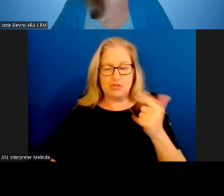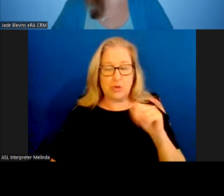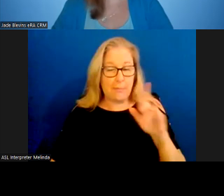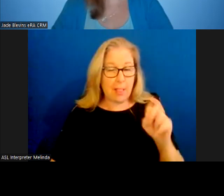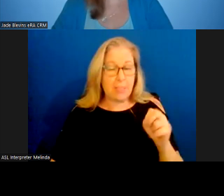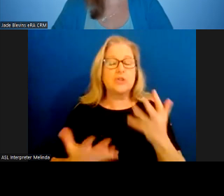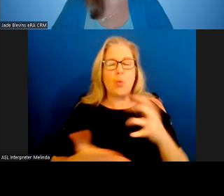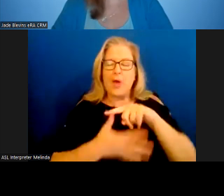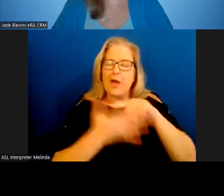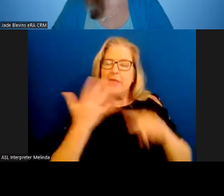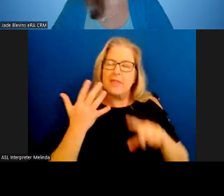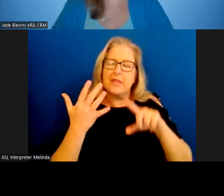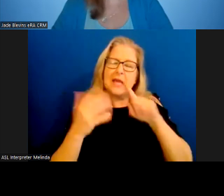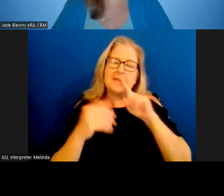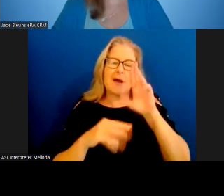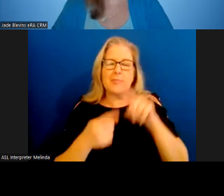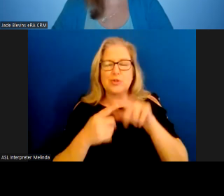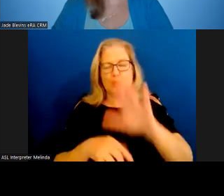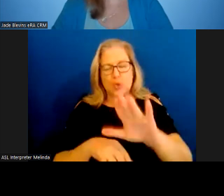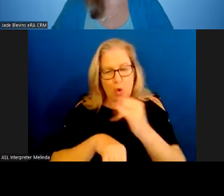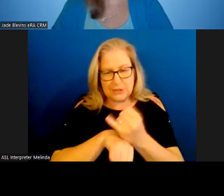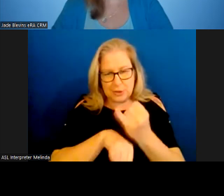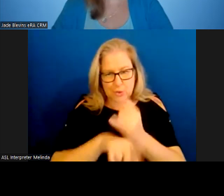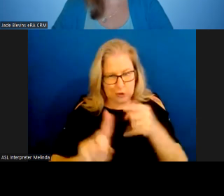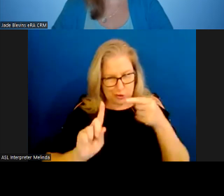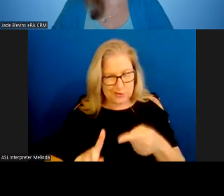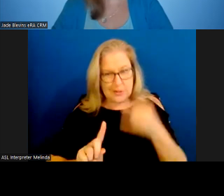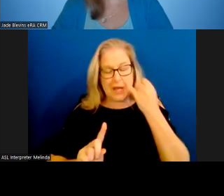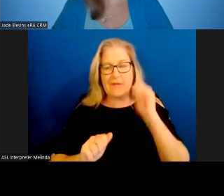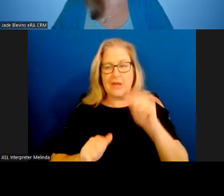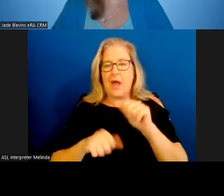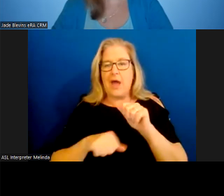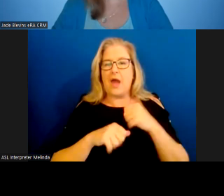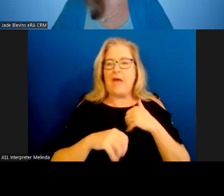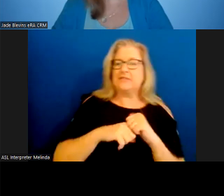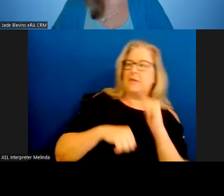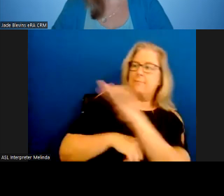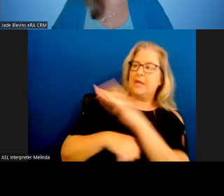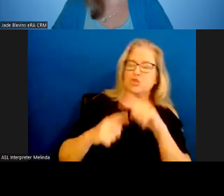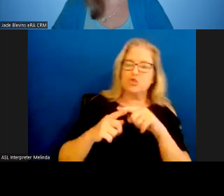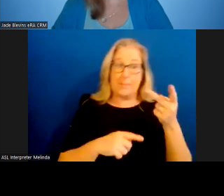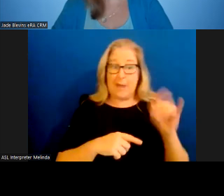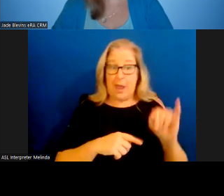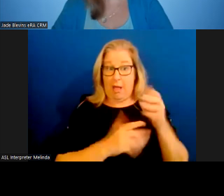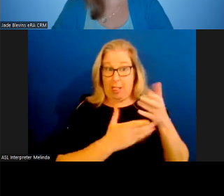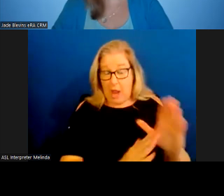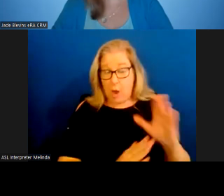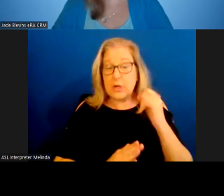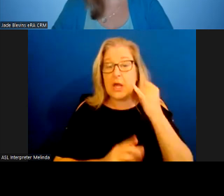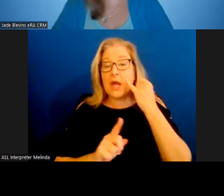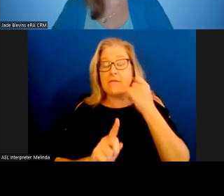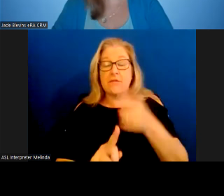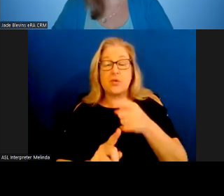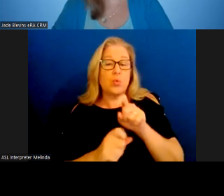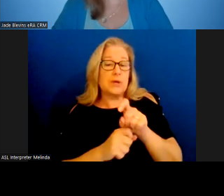So it is up to your institution as far as delegating submit privileges to a PI. Keep in mind, if you delegate